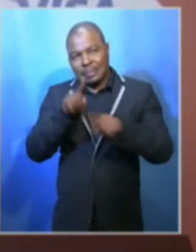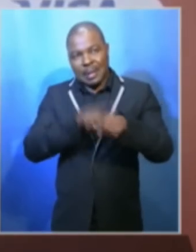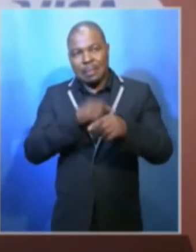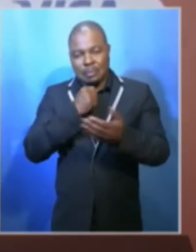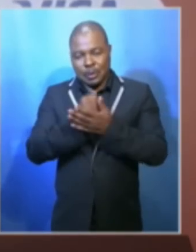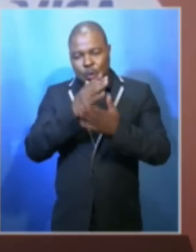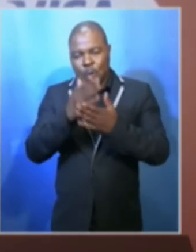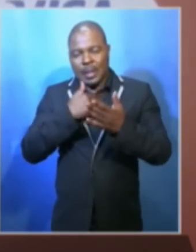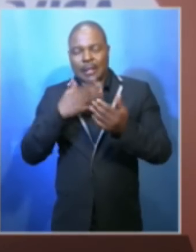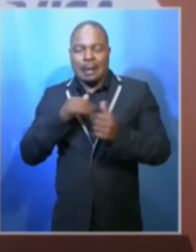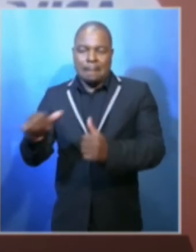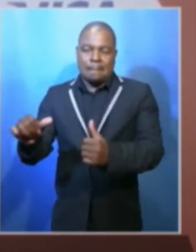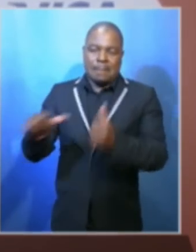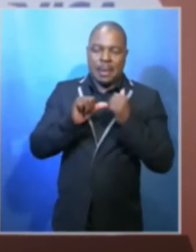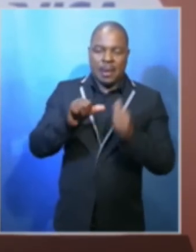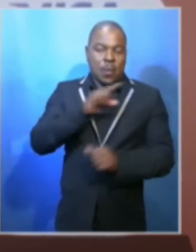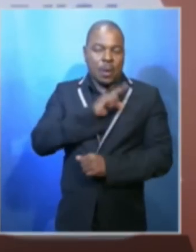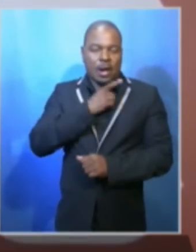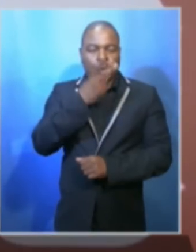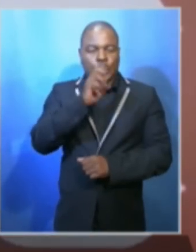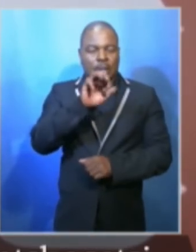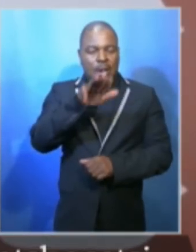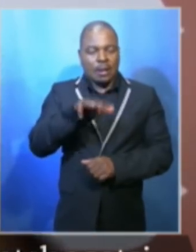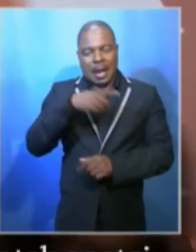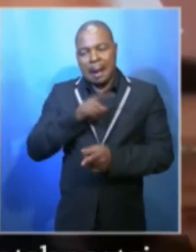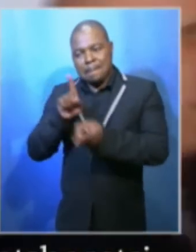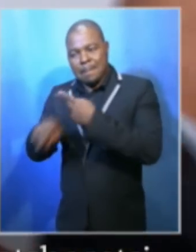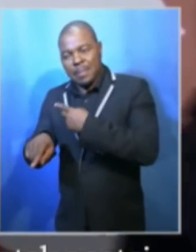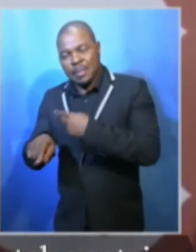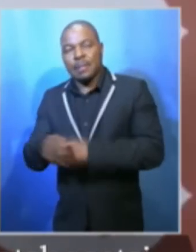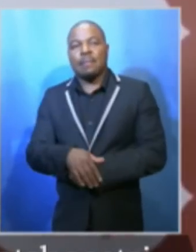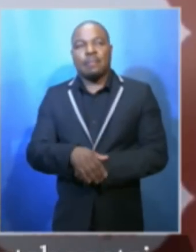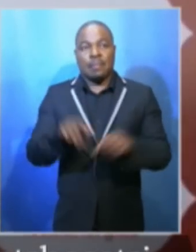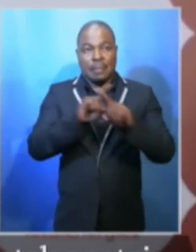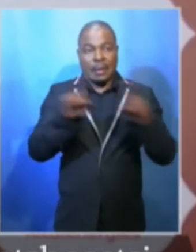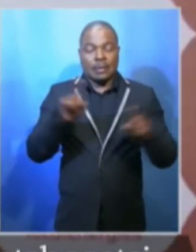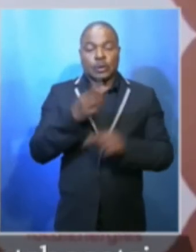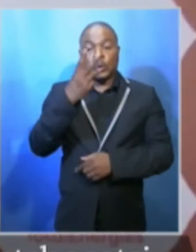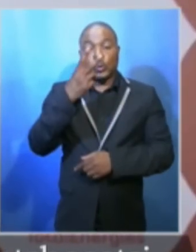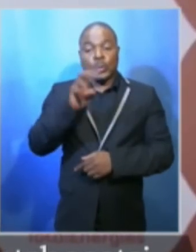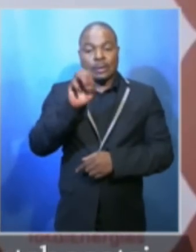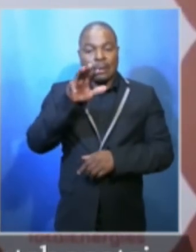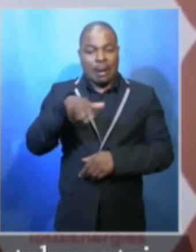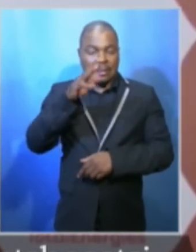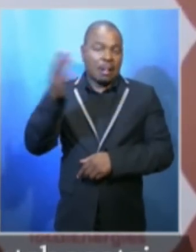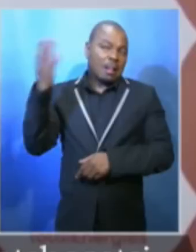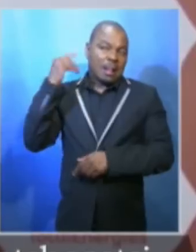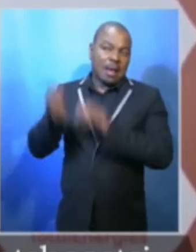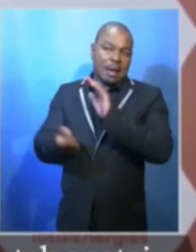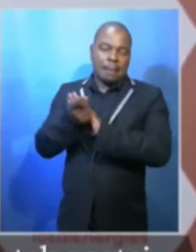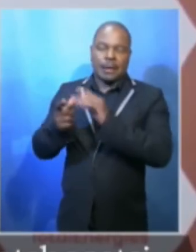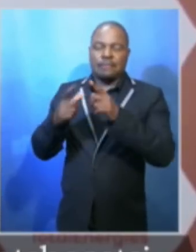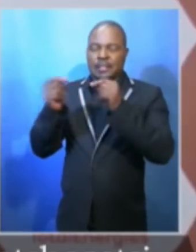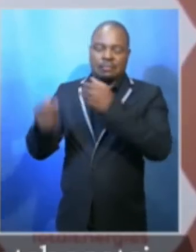of 2019. But with 2019, what happened in 2019, I think it's history. For